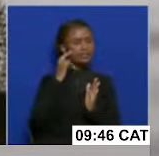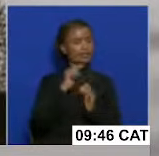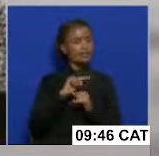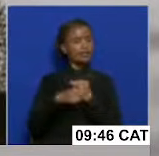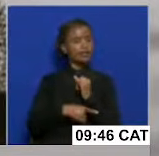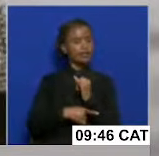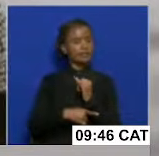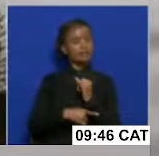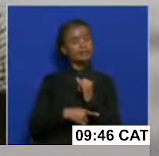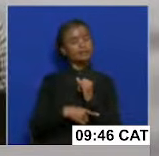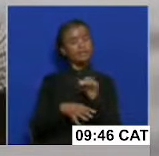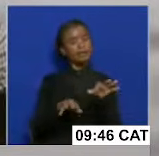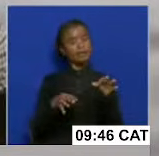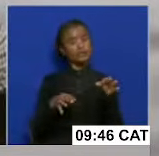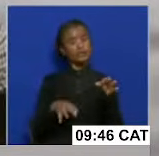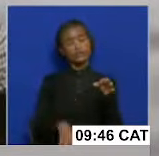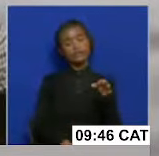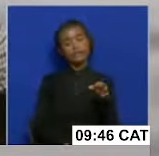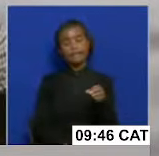Okay.